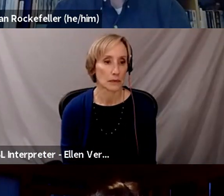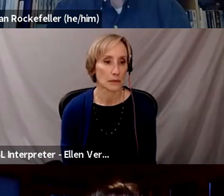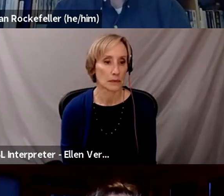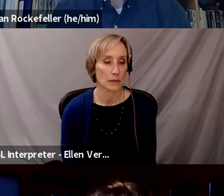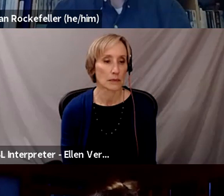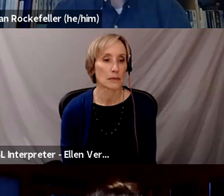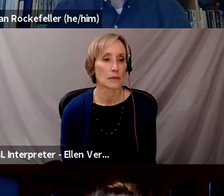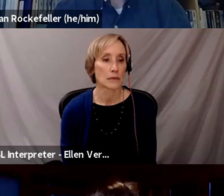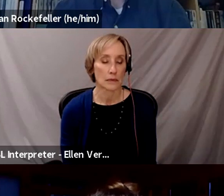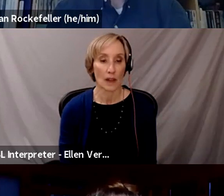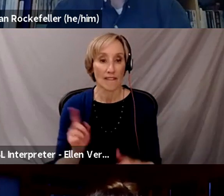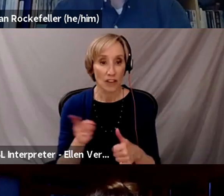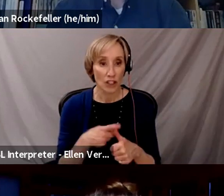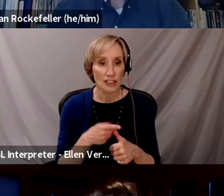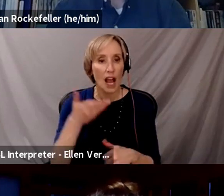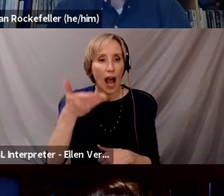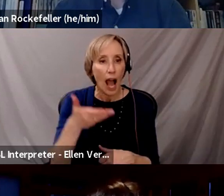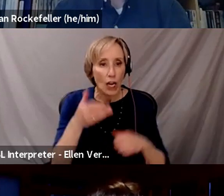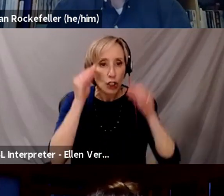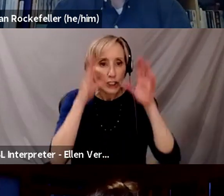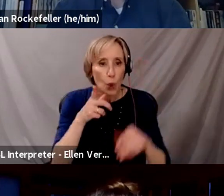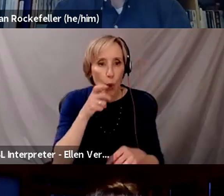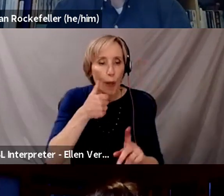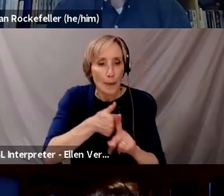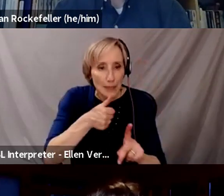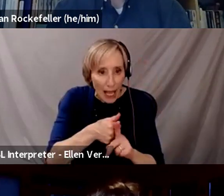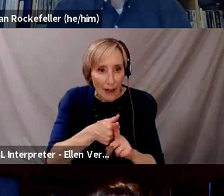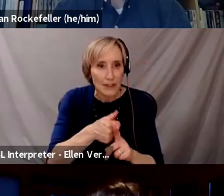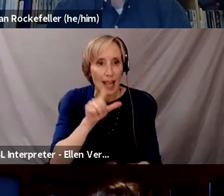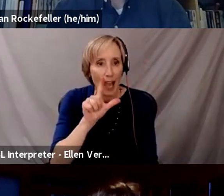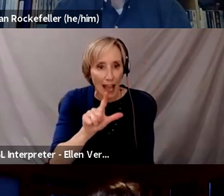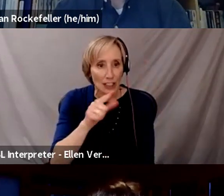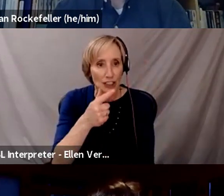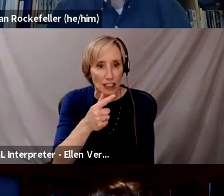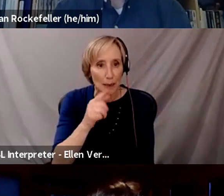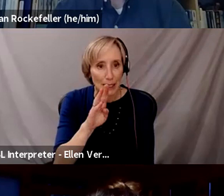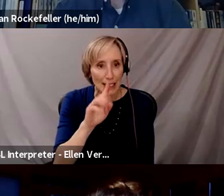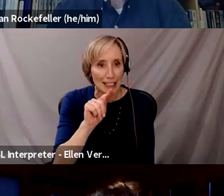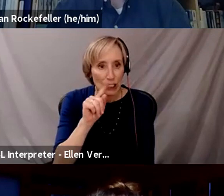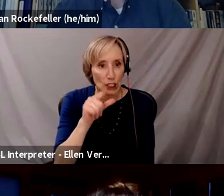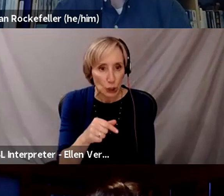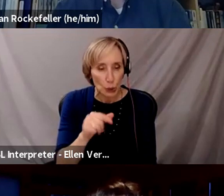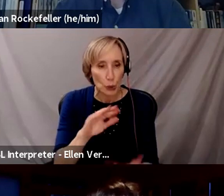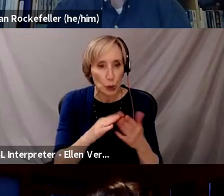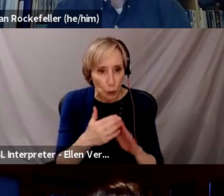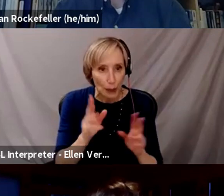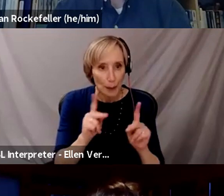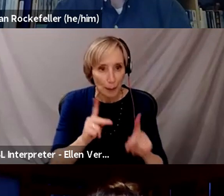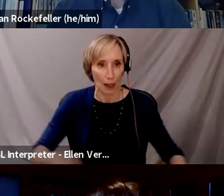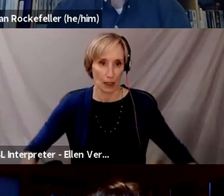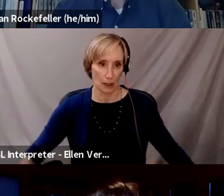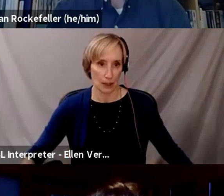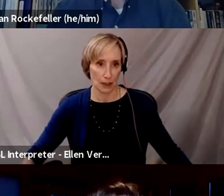LGBTQIA teachers, that makes a huge difference. And it has to be a concerted effort. We are not going to